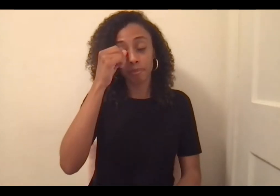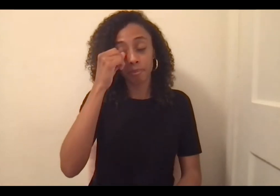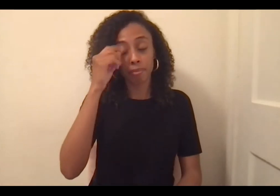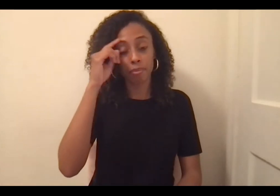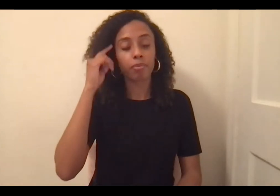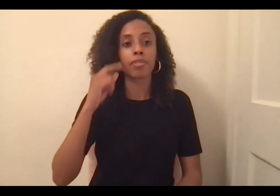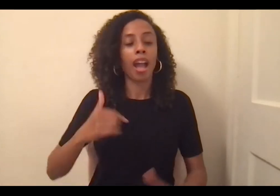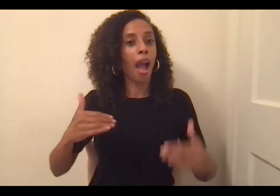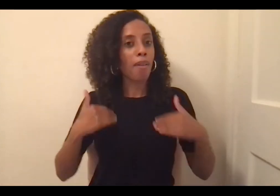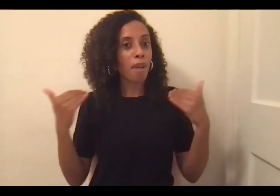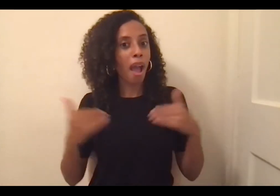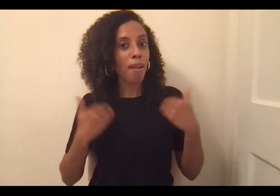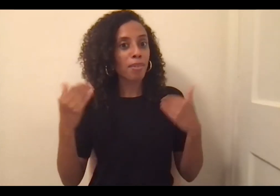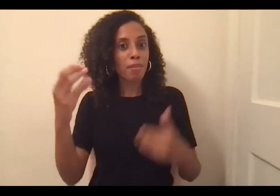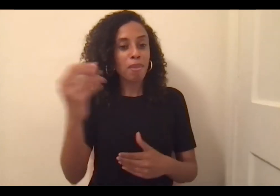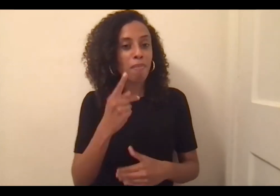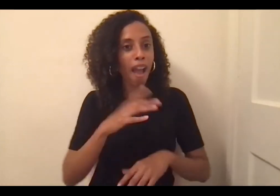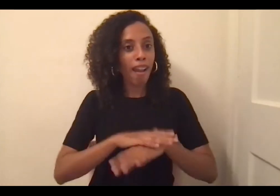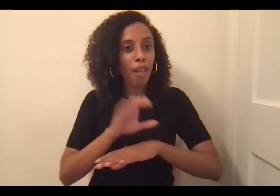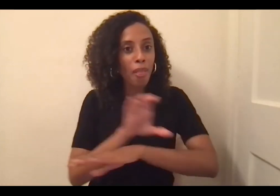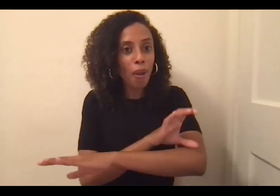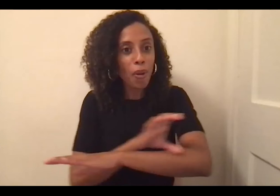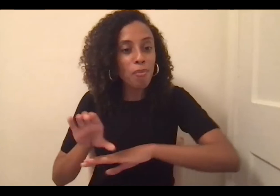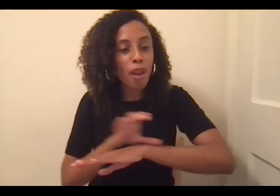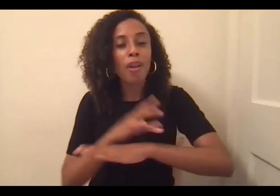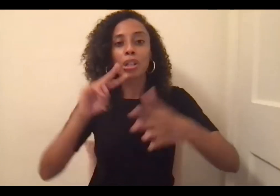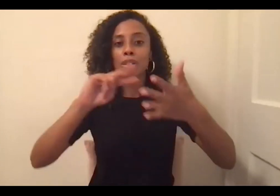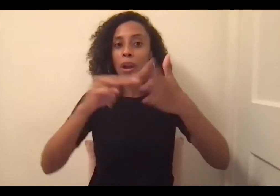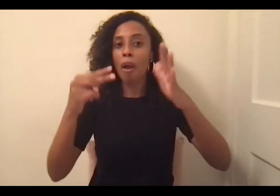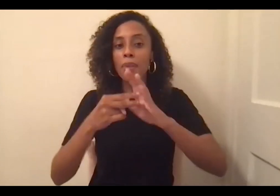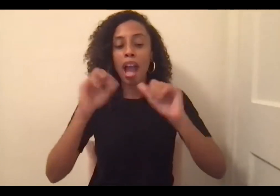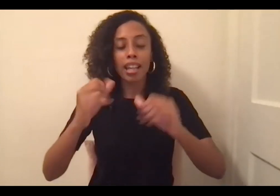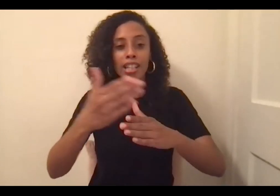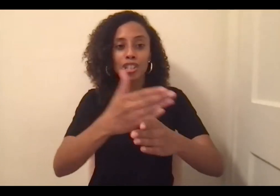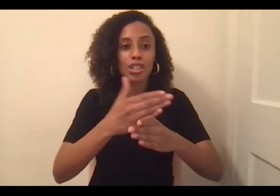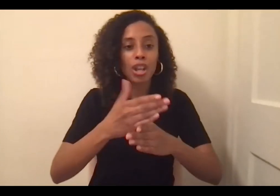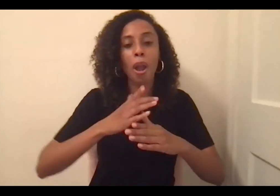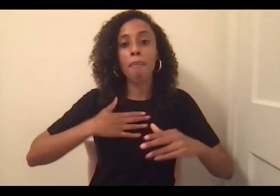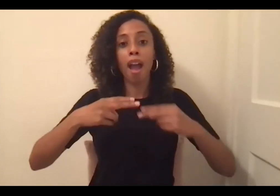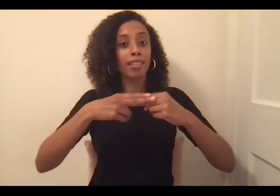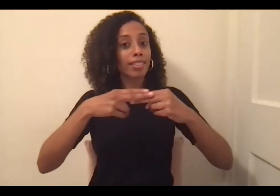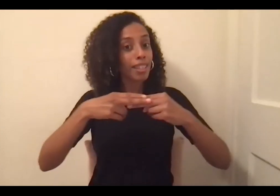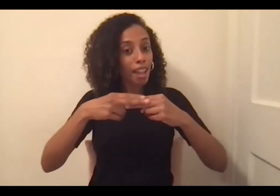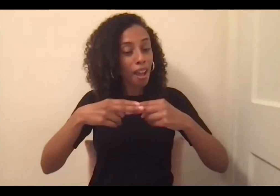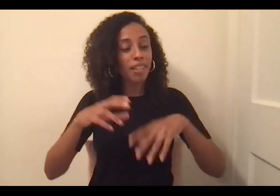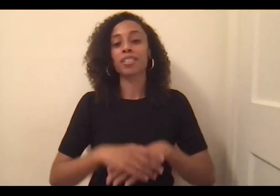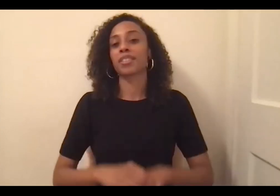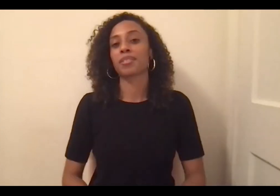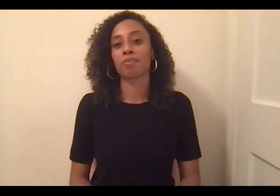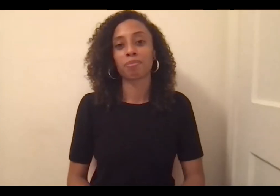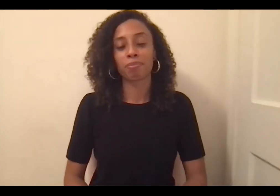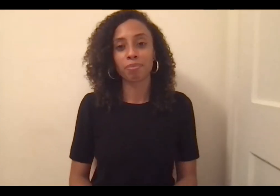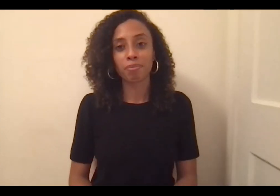I'm happy to be back on the computer, which means I get to share my slides after all.